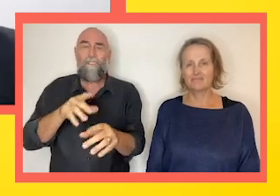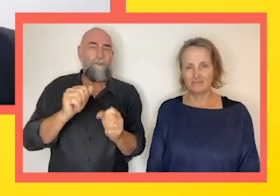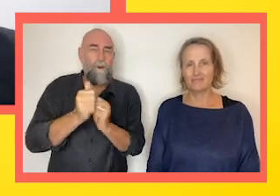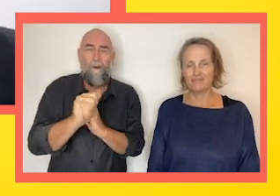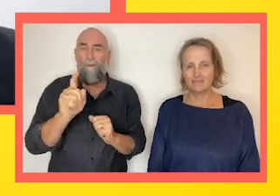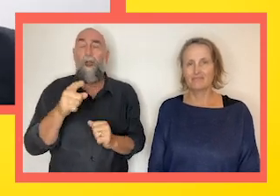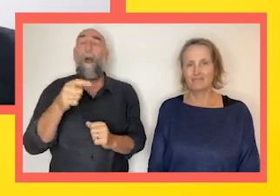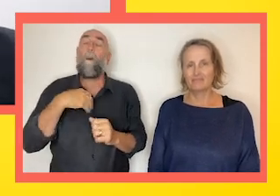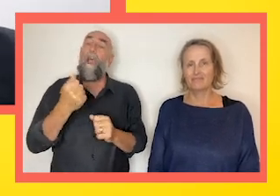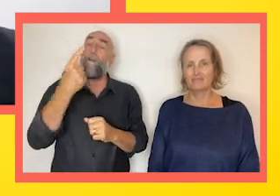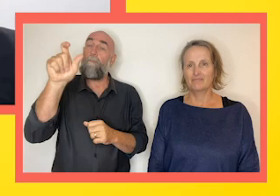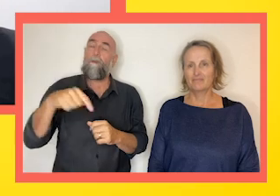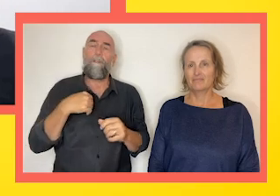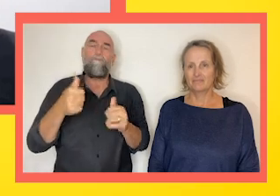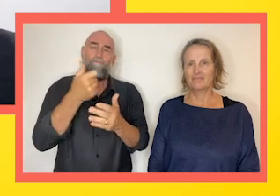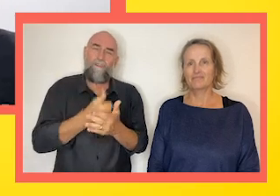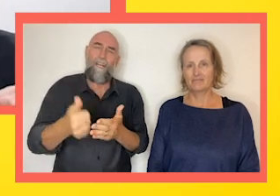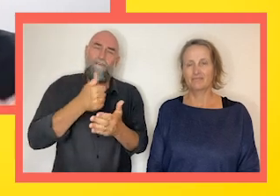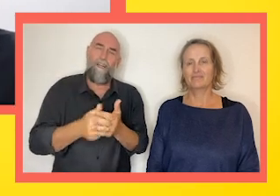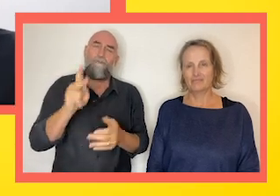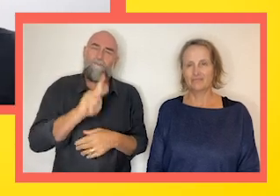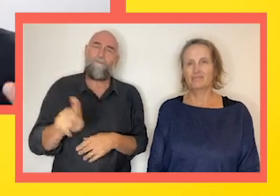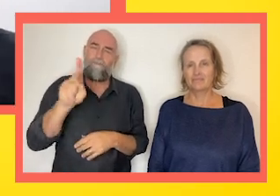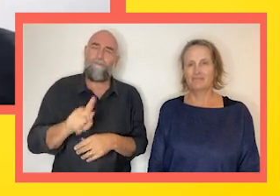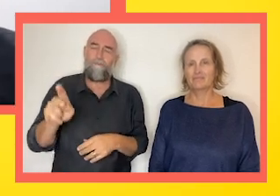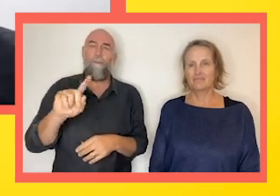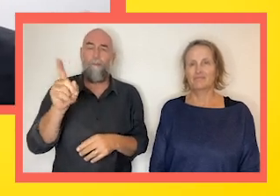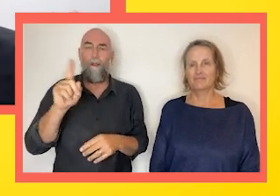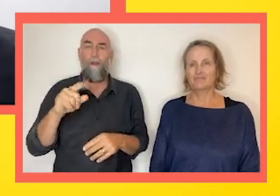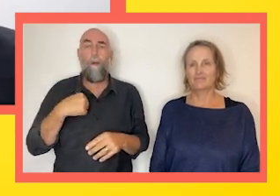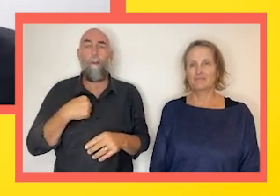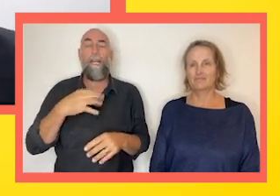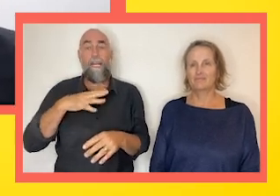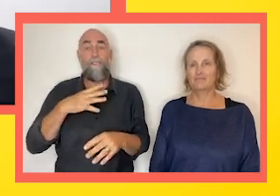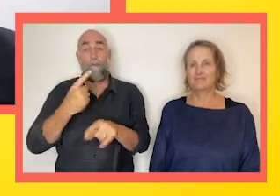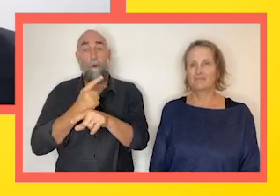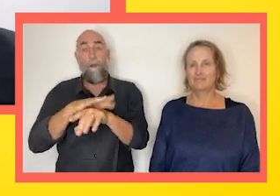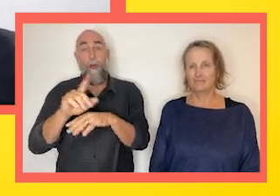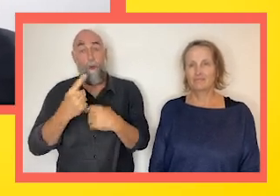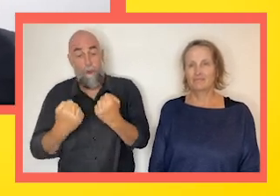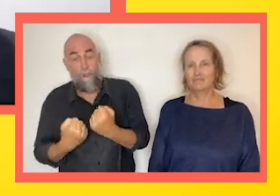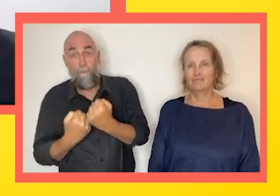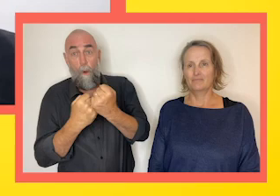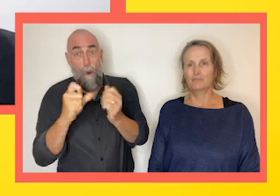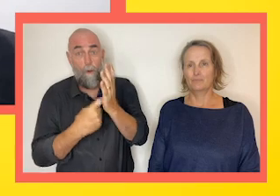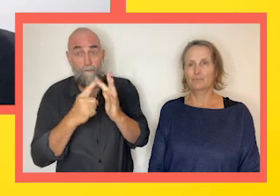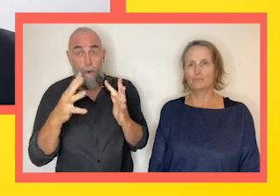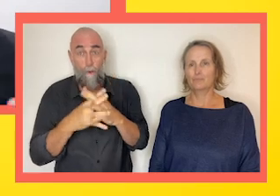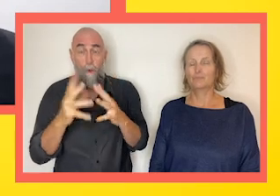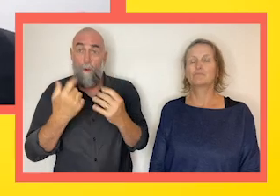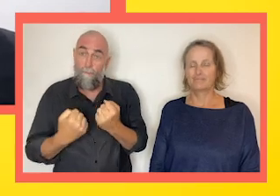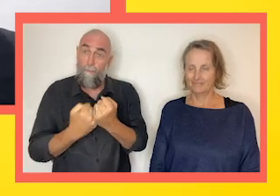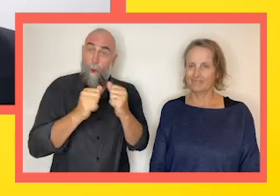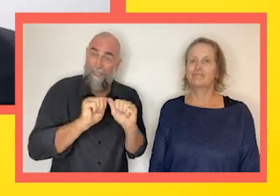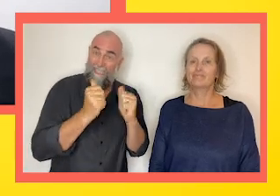one of the most frequent contacts points to make sure that we cover is the support crew around our para equestrian team.